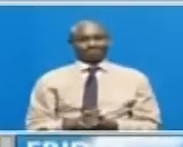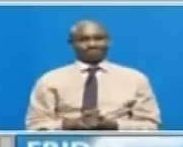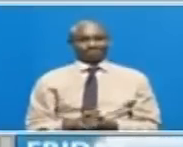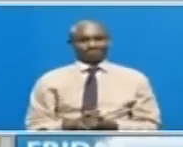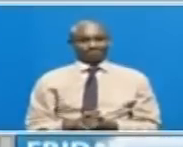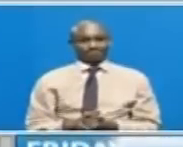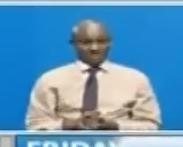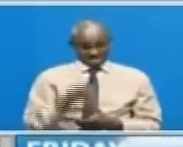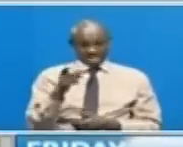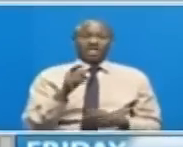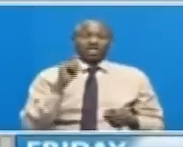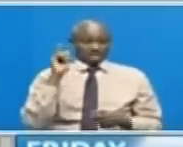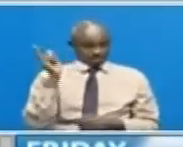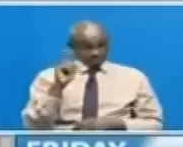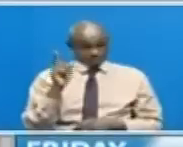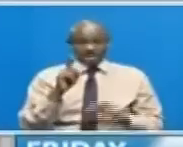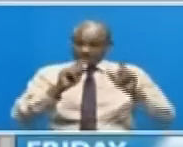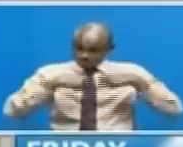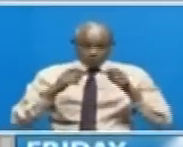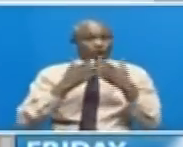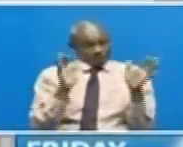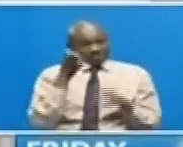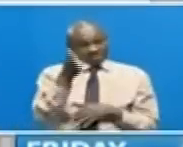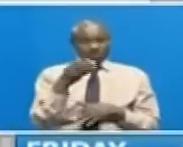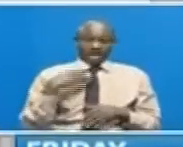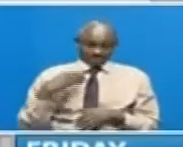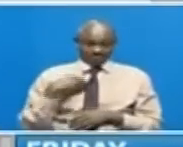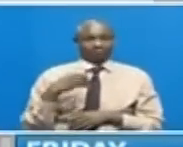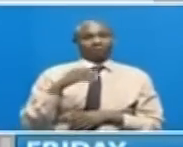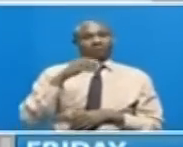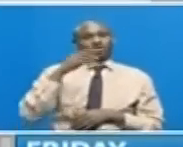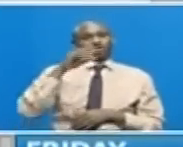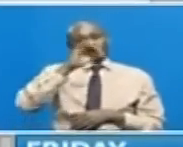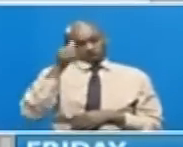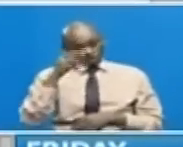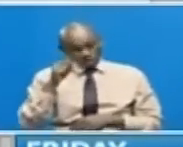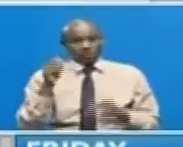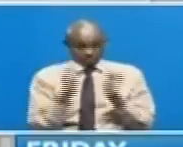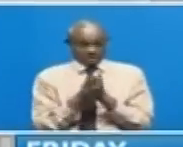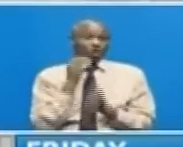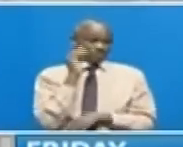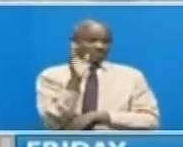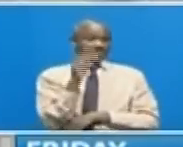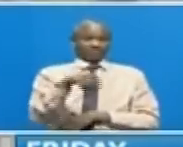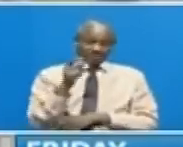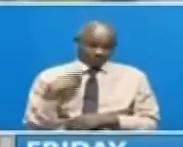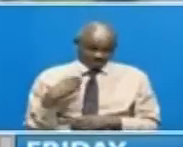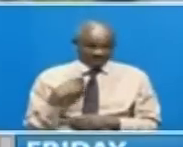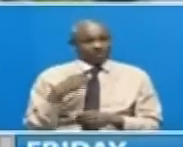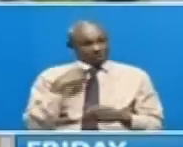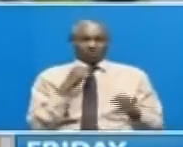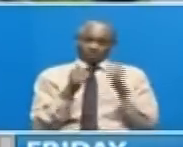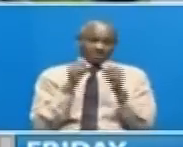The Limuru Open will see the reigning Golf of the Year champion John Kericho seek glory at his home club. He will be fighting for